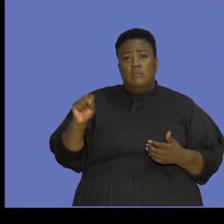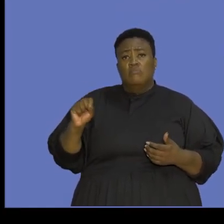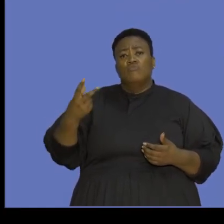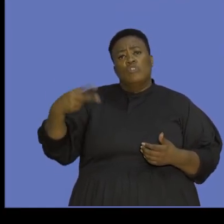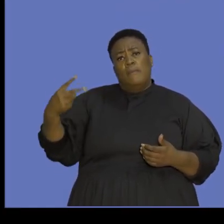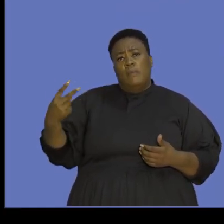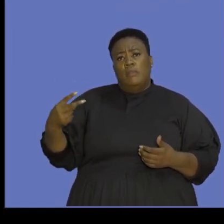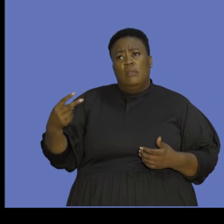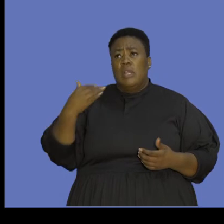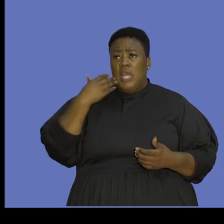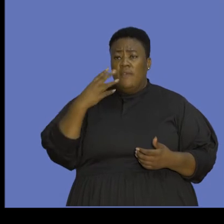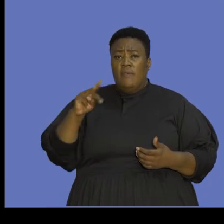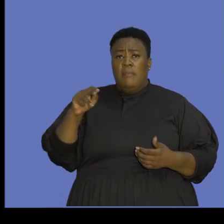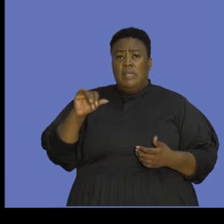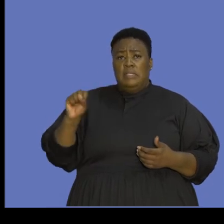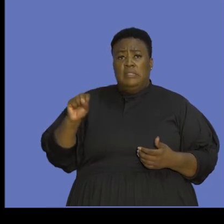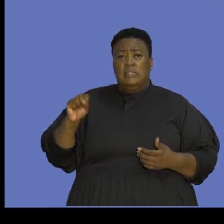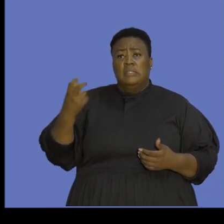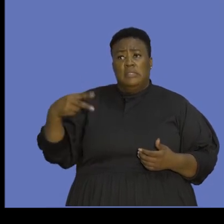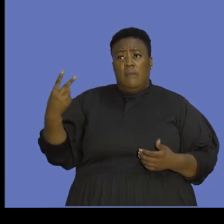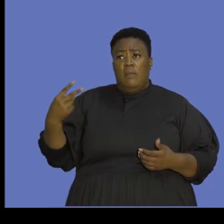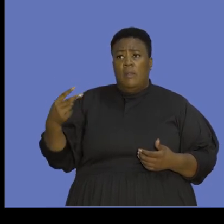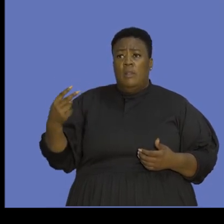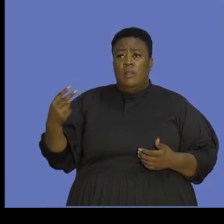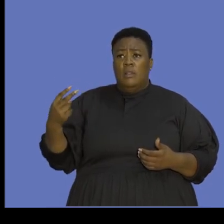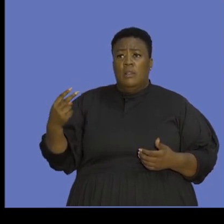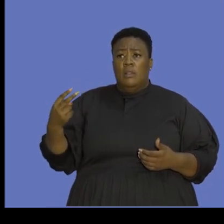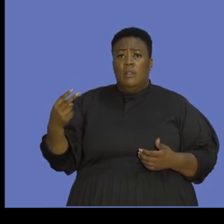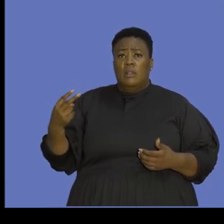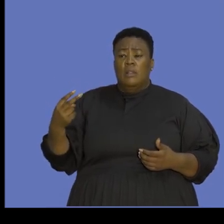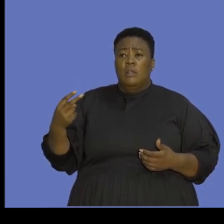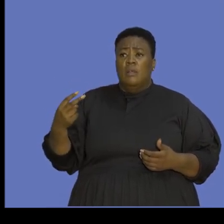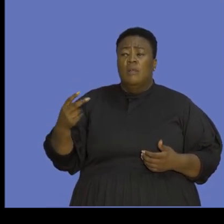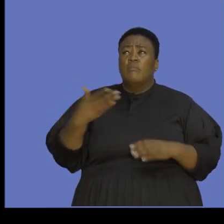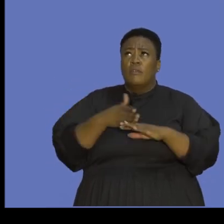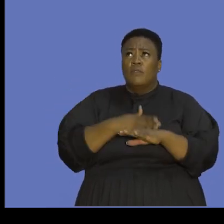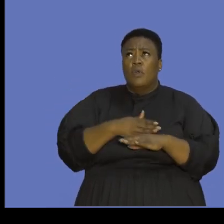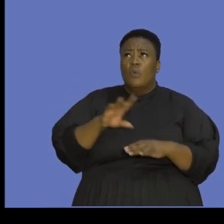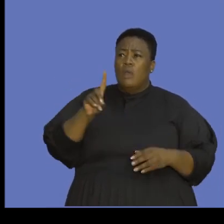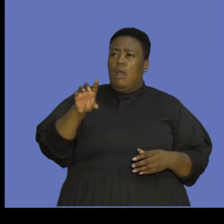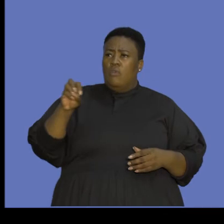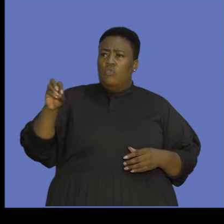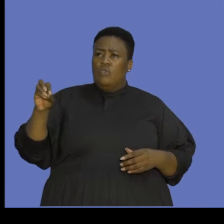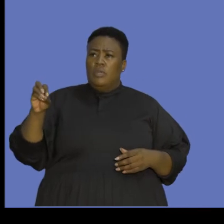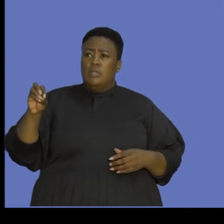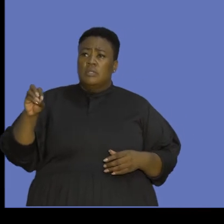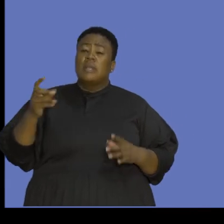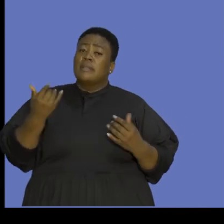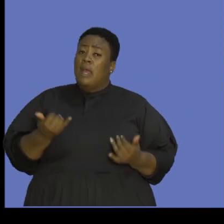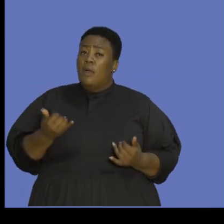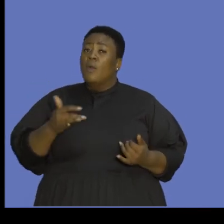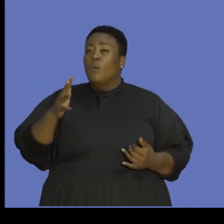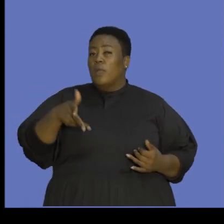doubled. Well, if the mass doubled, it was originally 100, so now it's going to